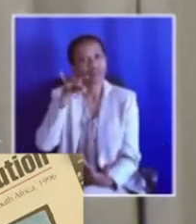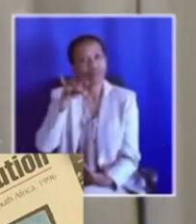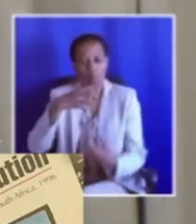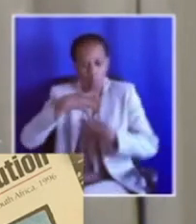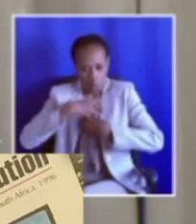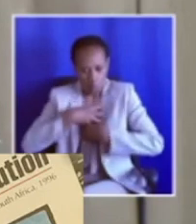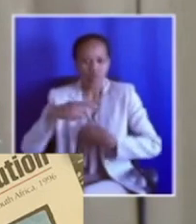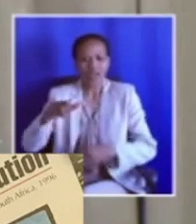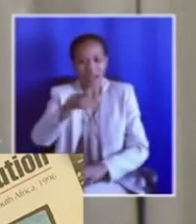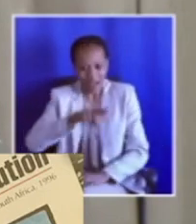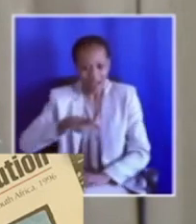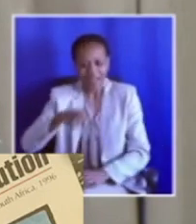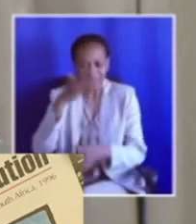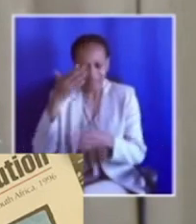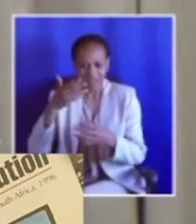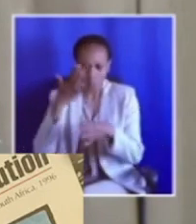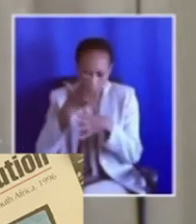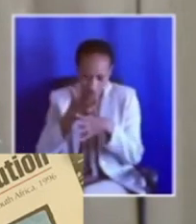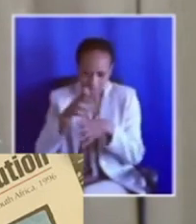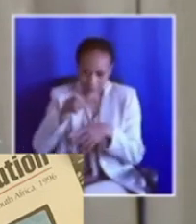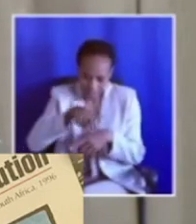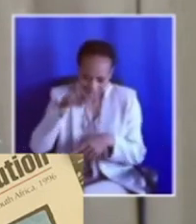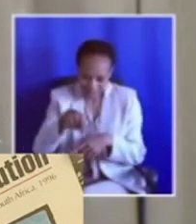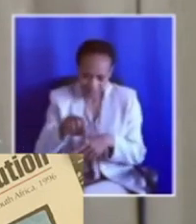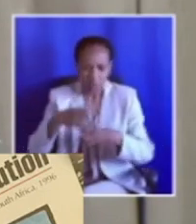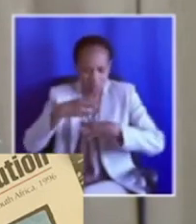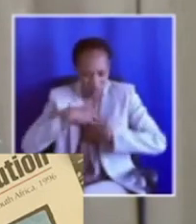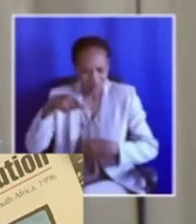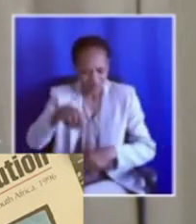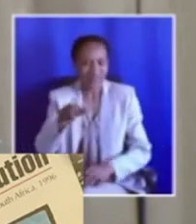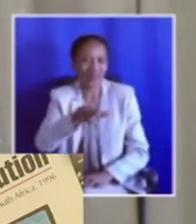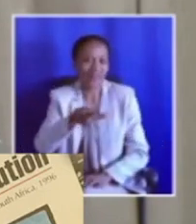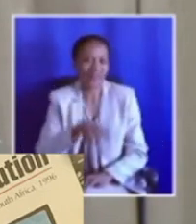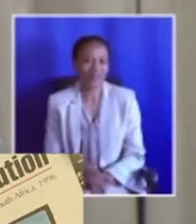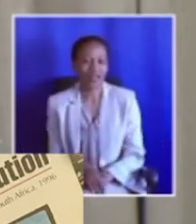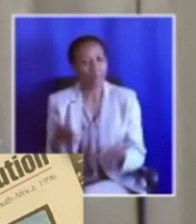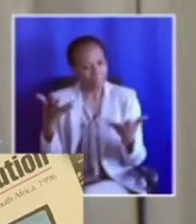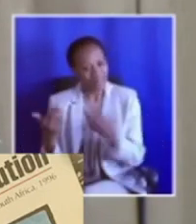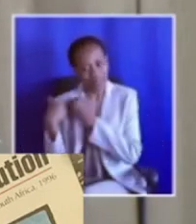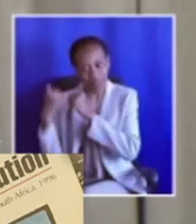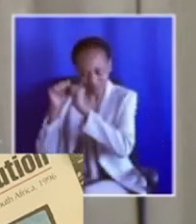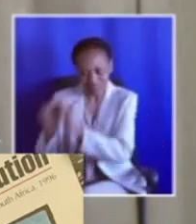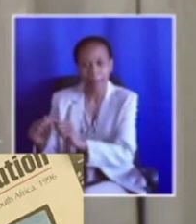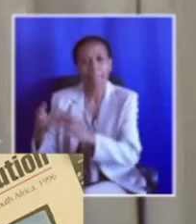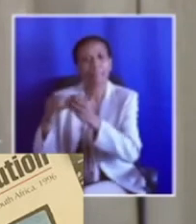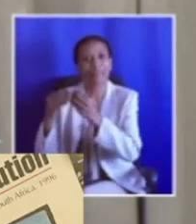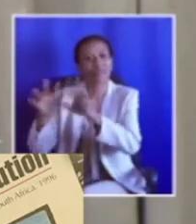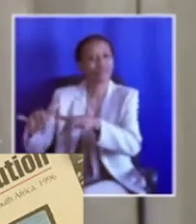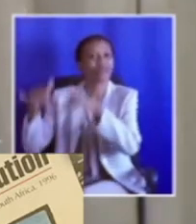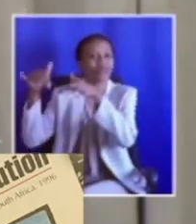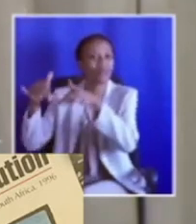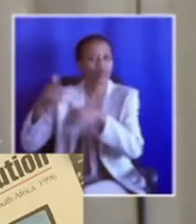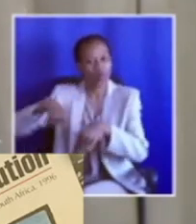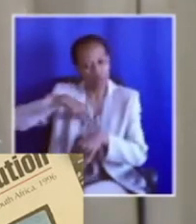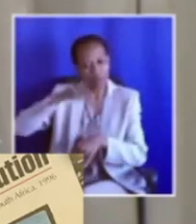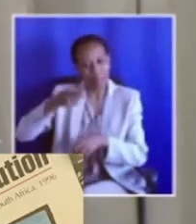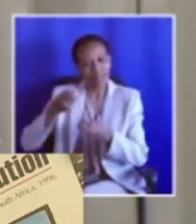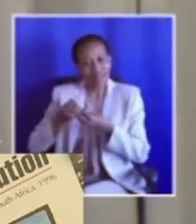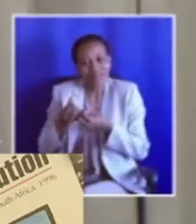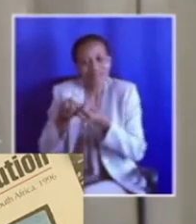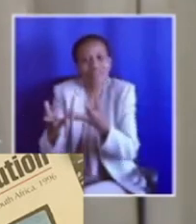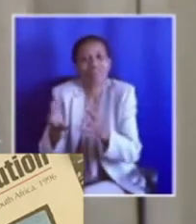the land they work on. And that is the job of members of parliament to make sure that we give them that